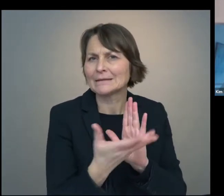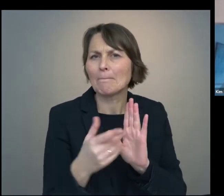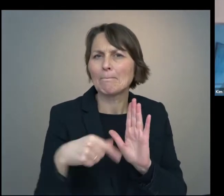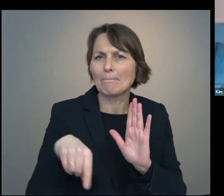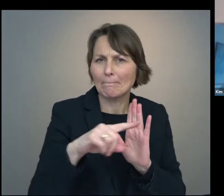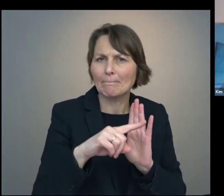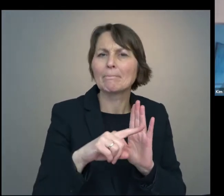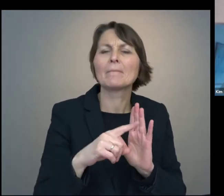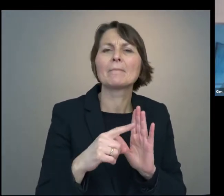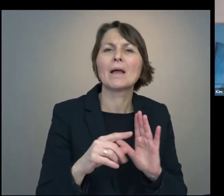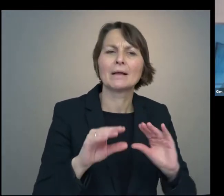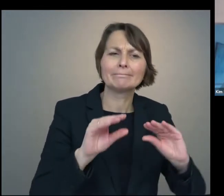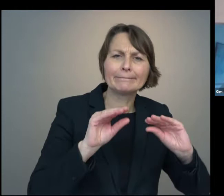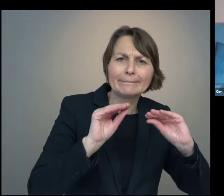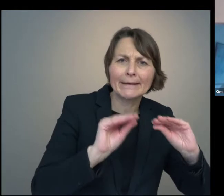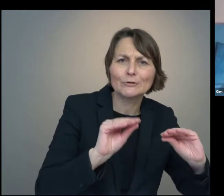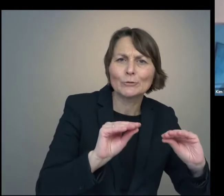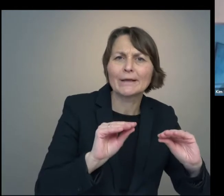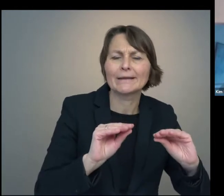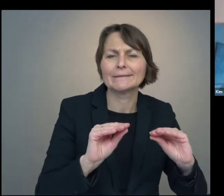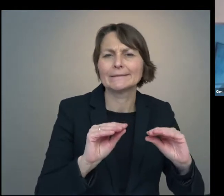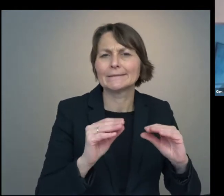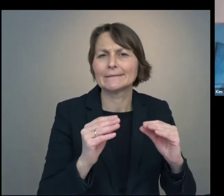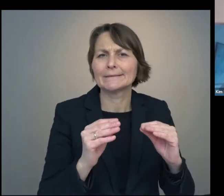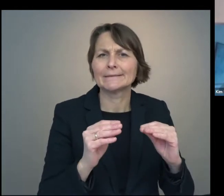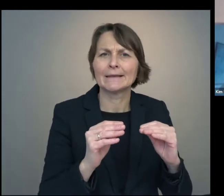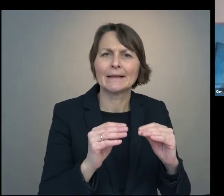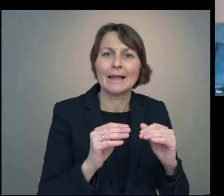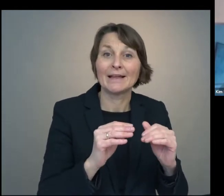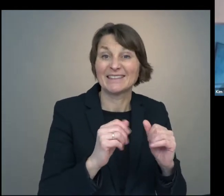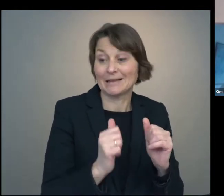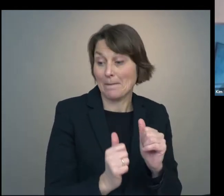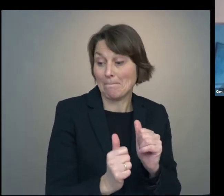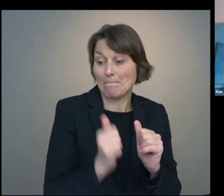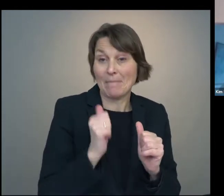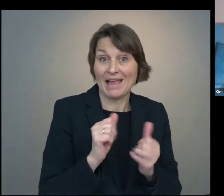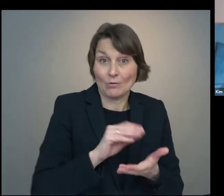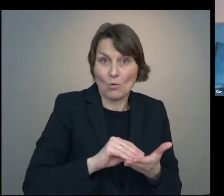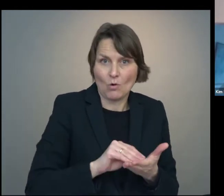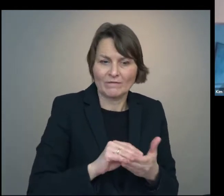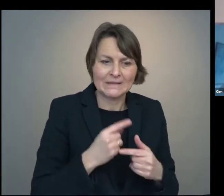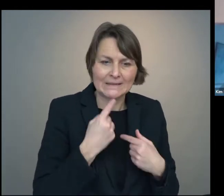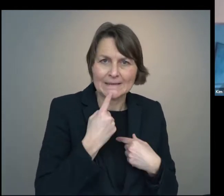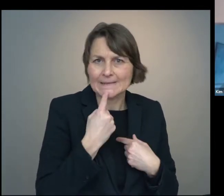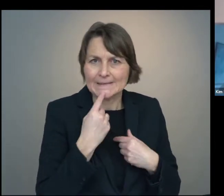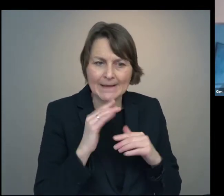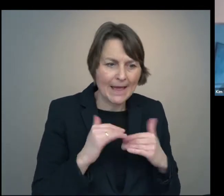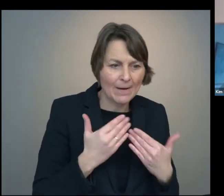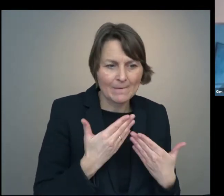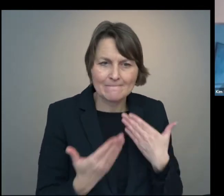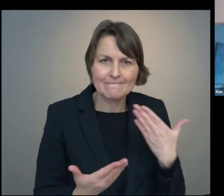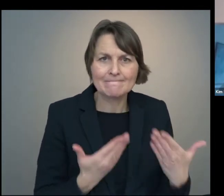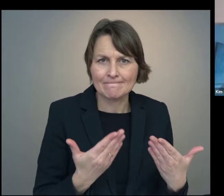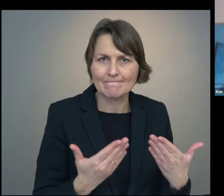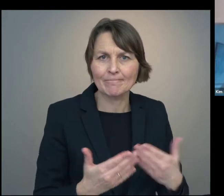things that we've done towards authentication of back office users, right? Where we